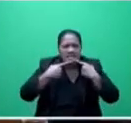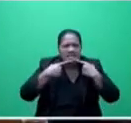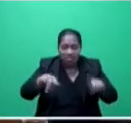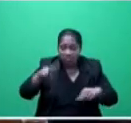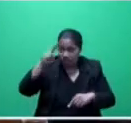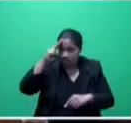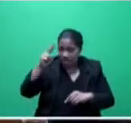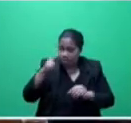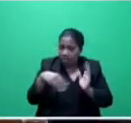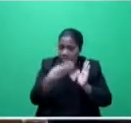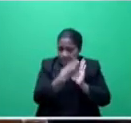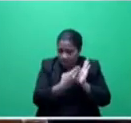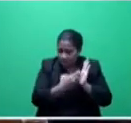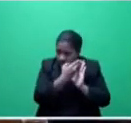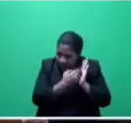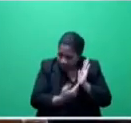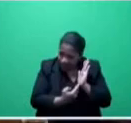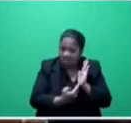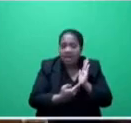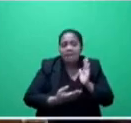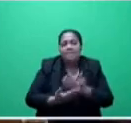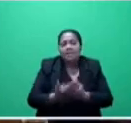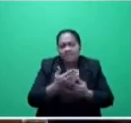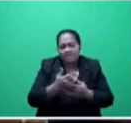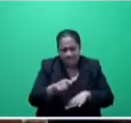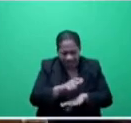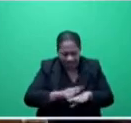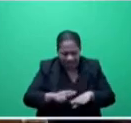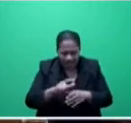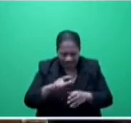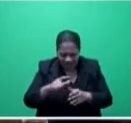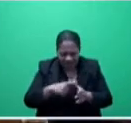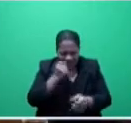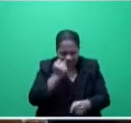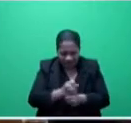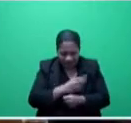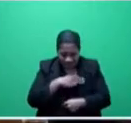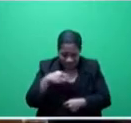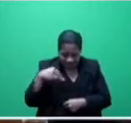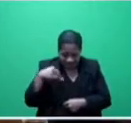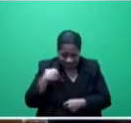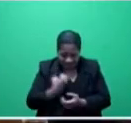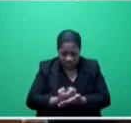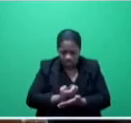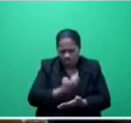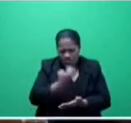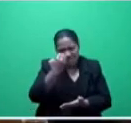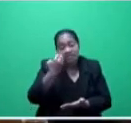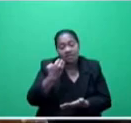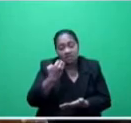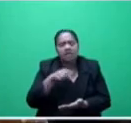budget by the Learned Attorney General, Minister for Economy, Public Enterprise, Civil Service and